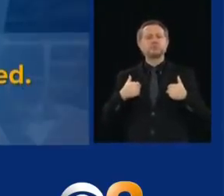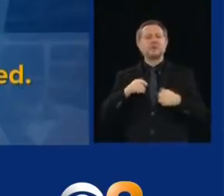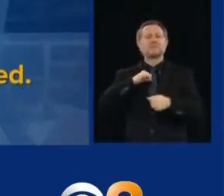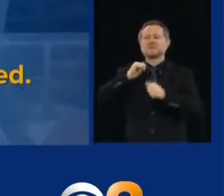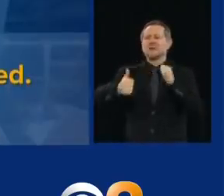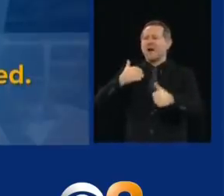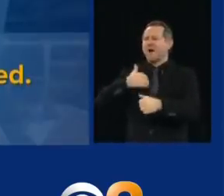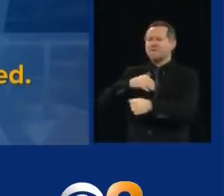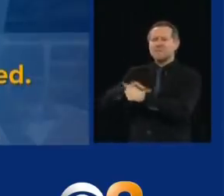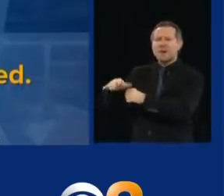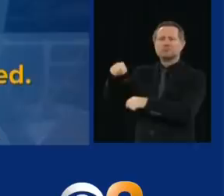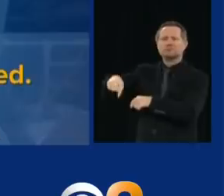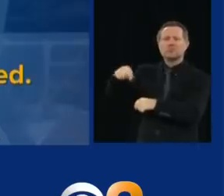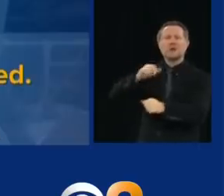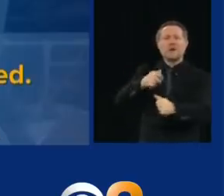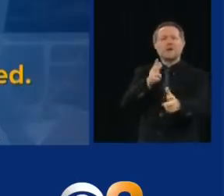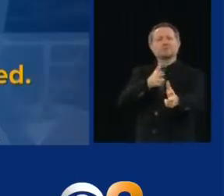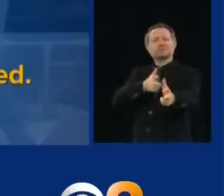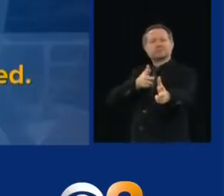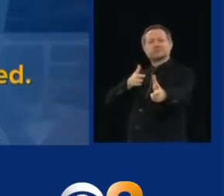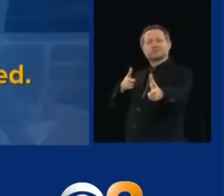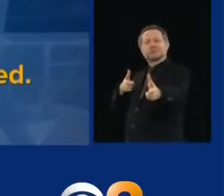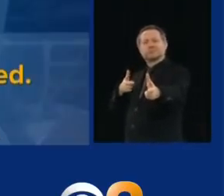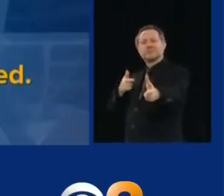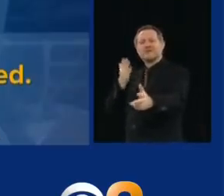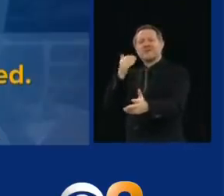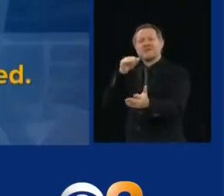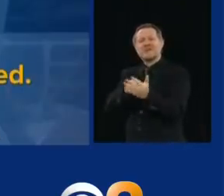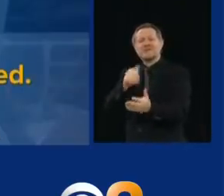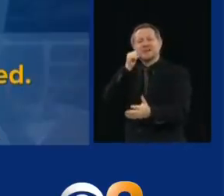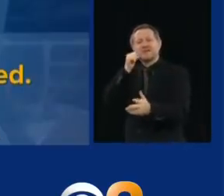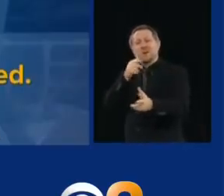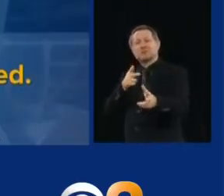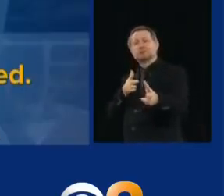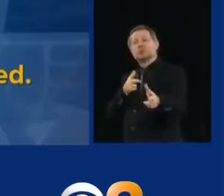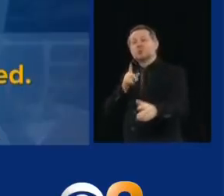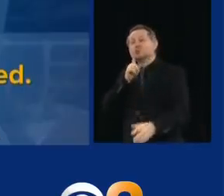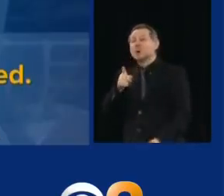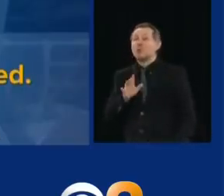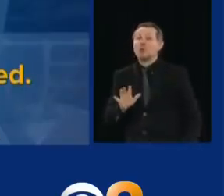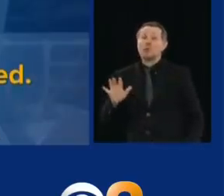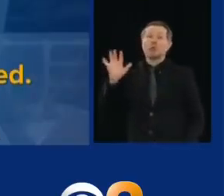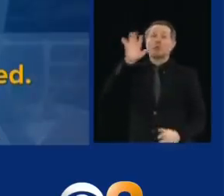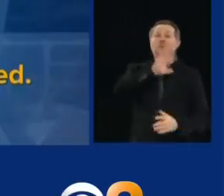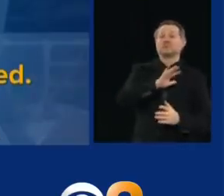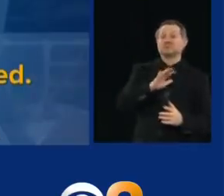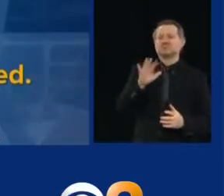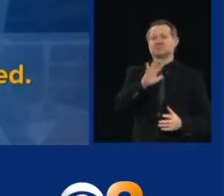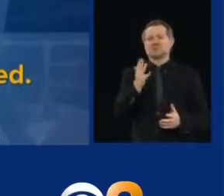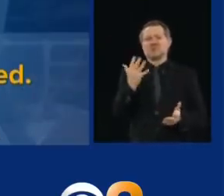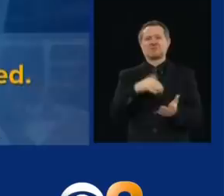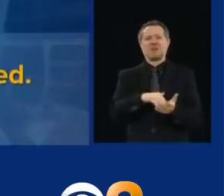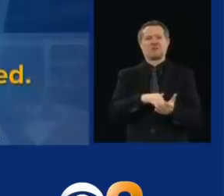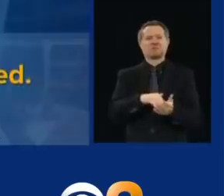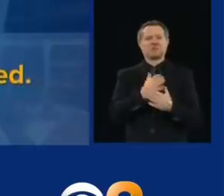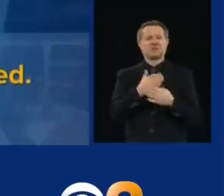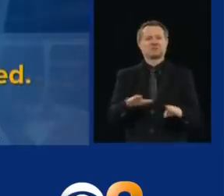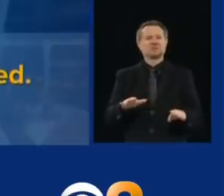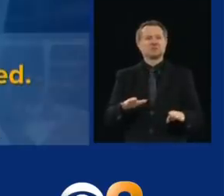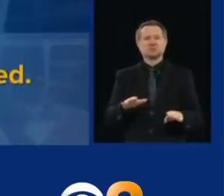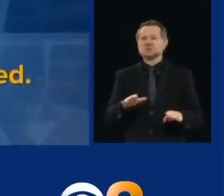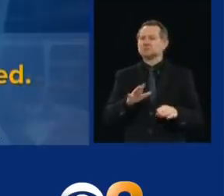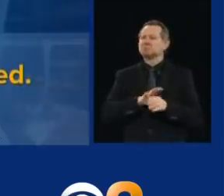drive-in sites that can do 15,000 per day. We're doing about 5,000 per day. The more